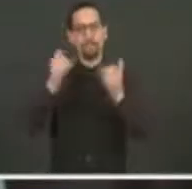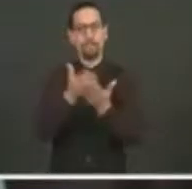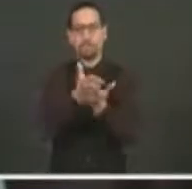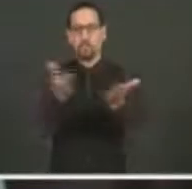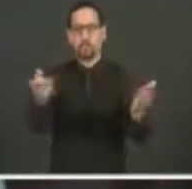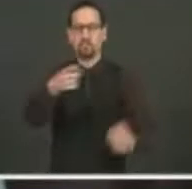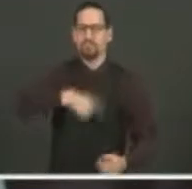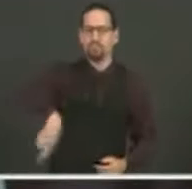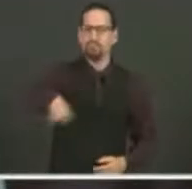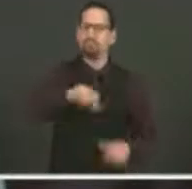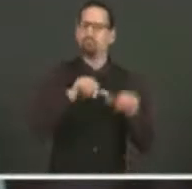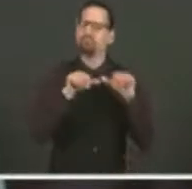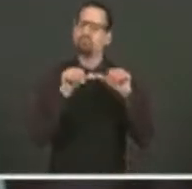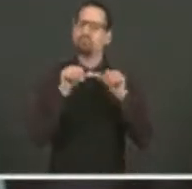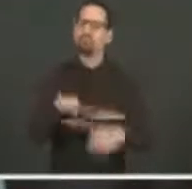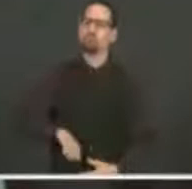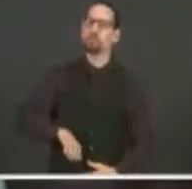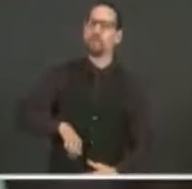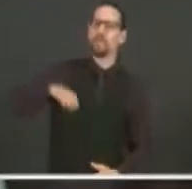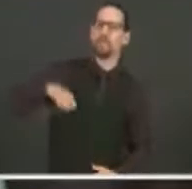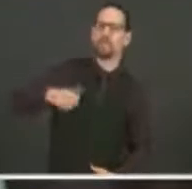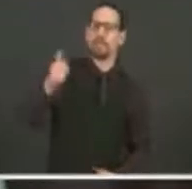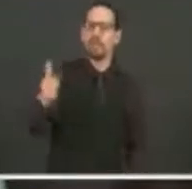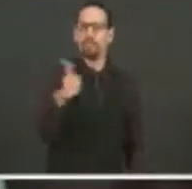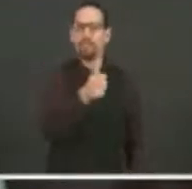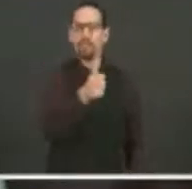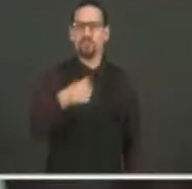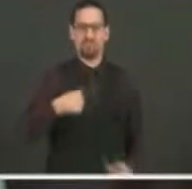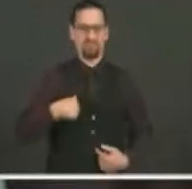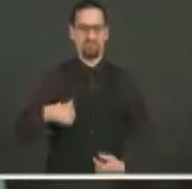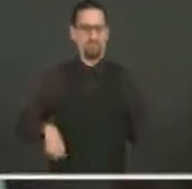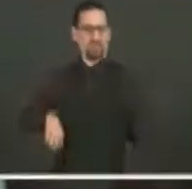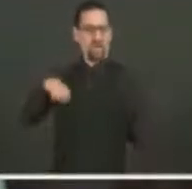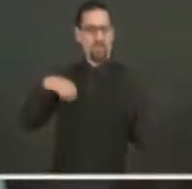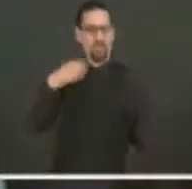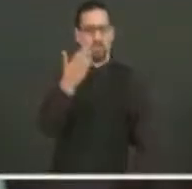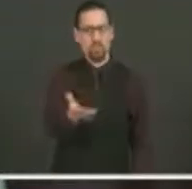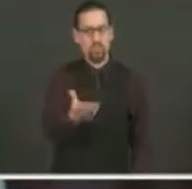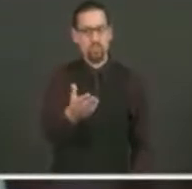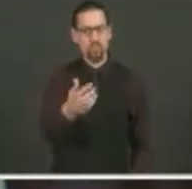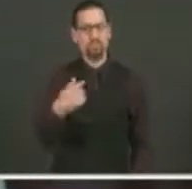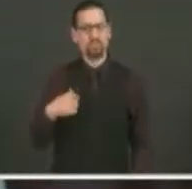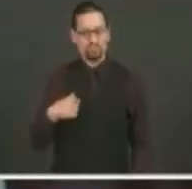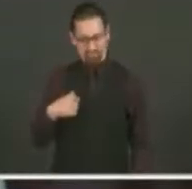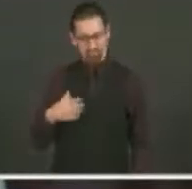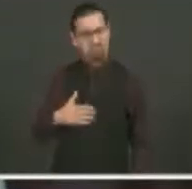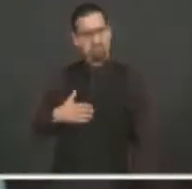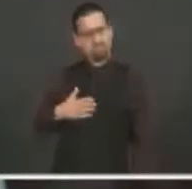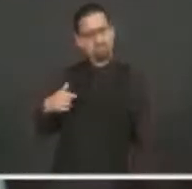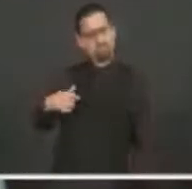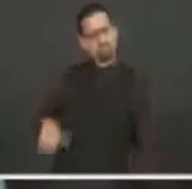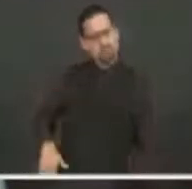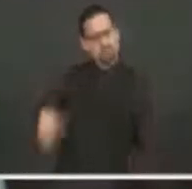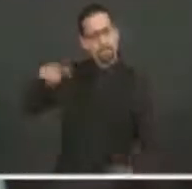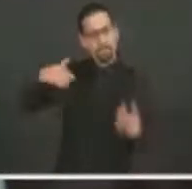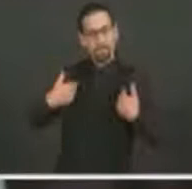of you. We never had to go through anything like this when we were growing up. And it's pretty incredible what you've